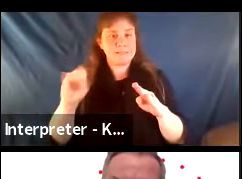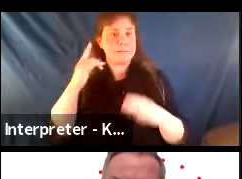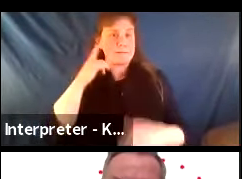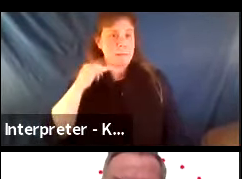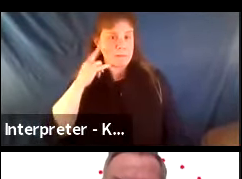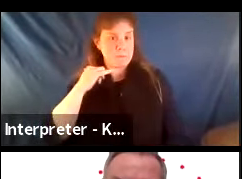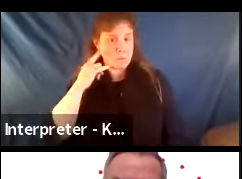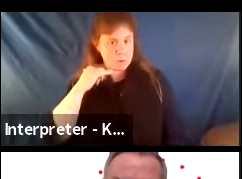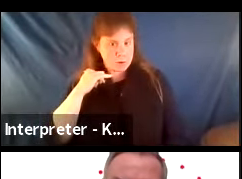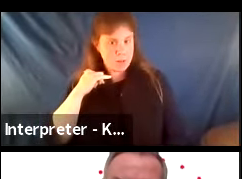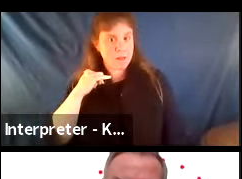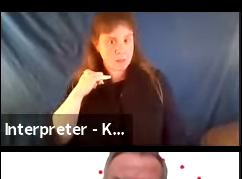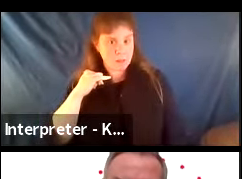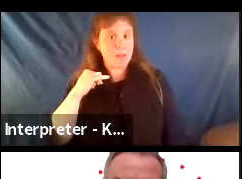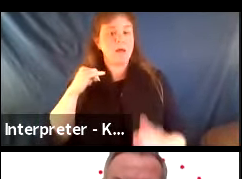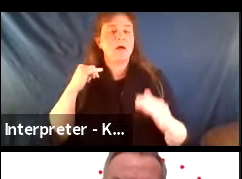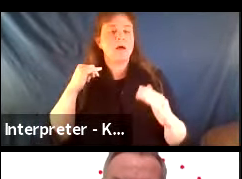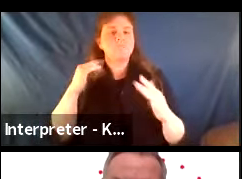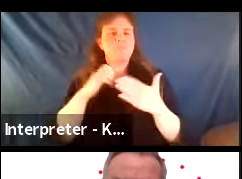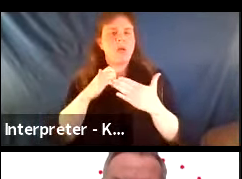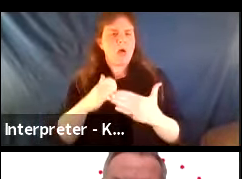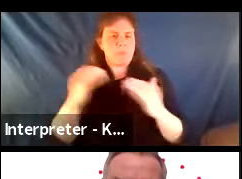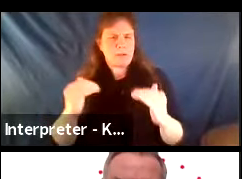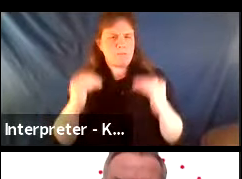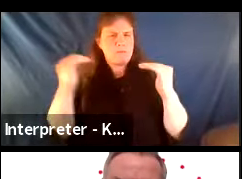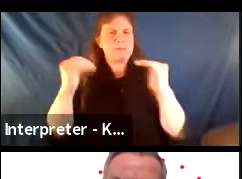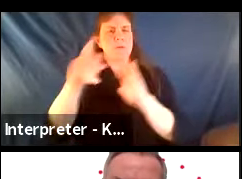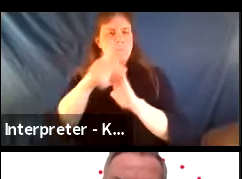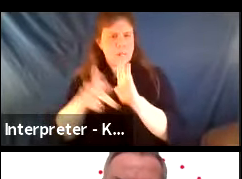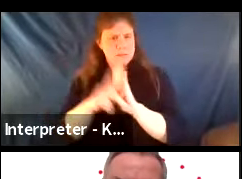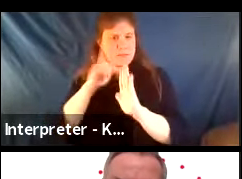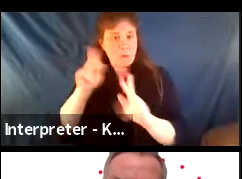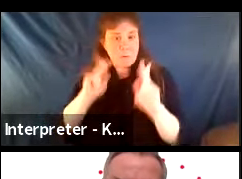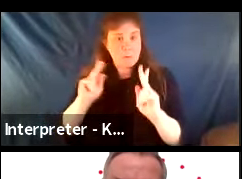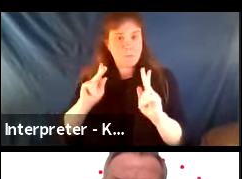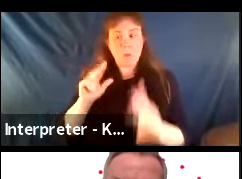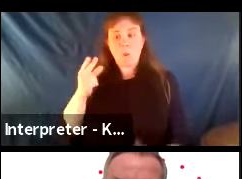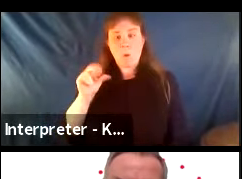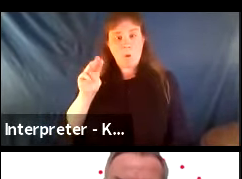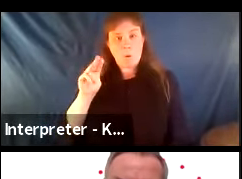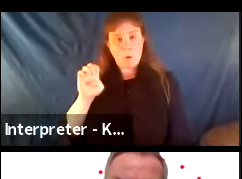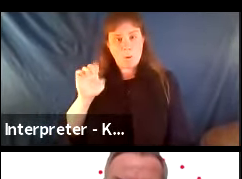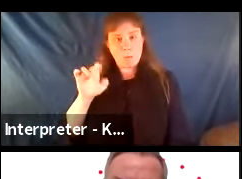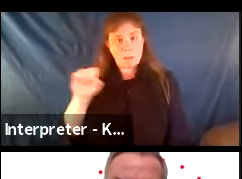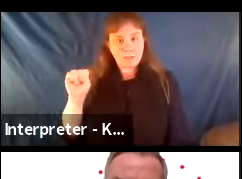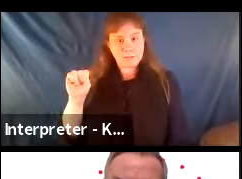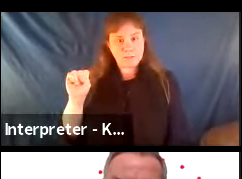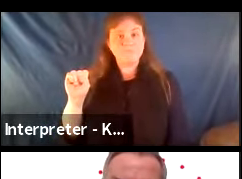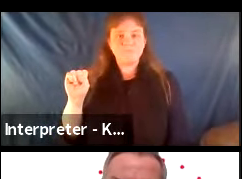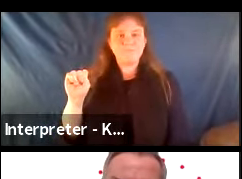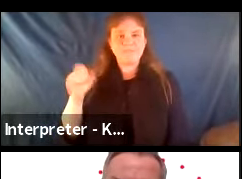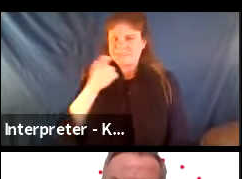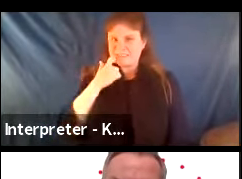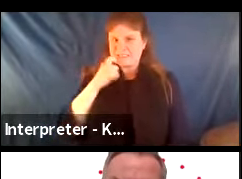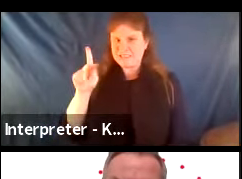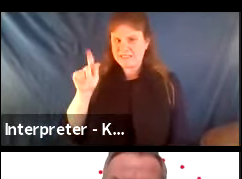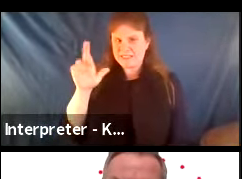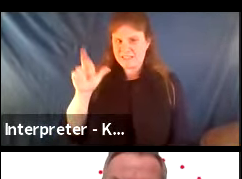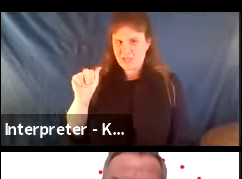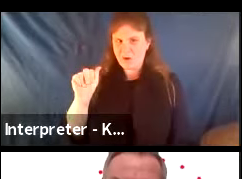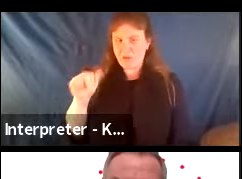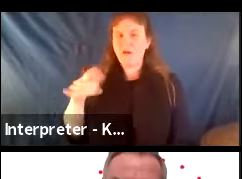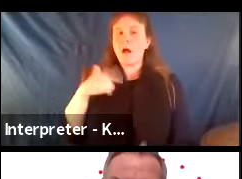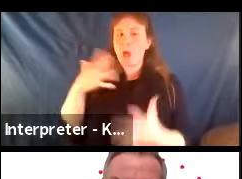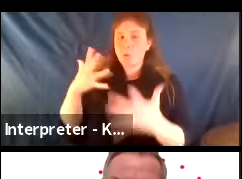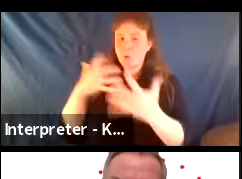advancing policy on housing affordability and homelessness. I'm going to plus one what Kieran just said, because she made a lot of the points that I